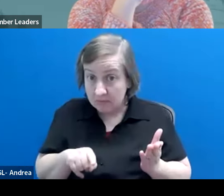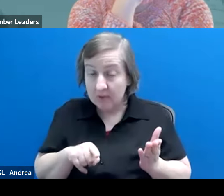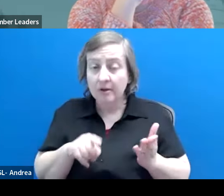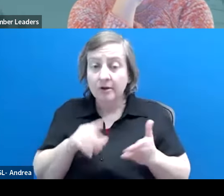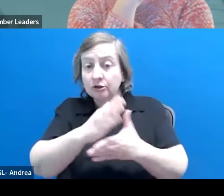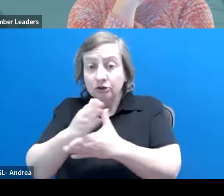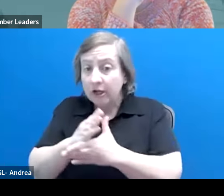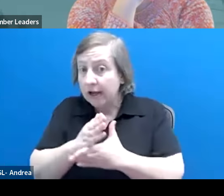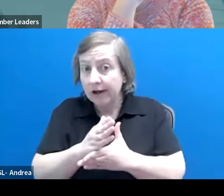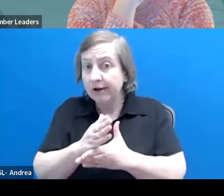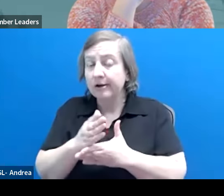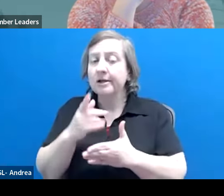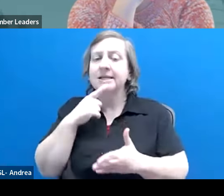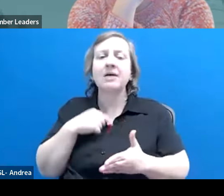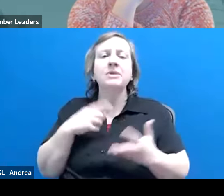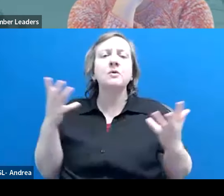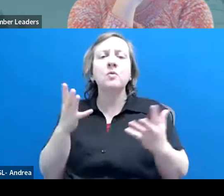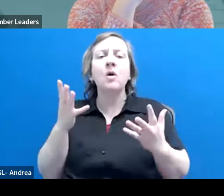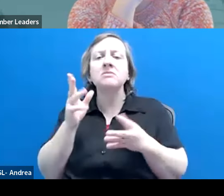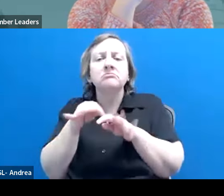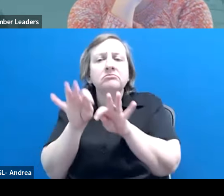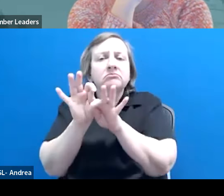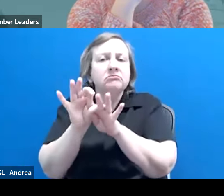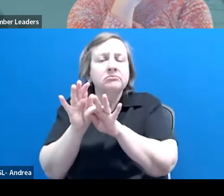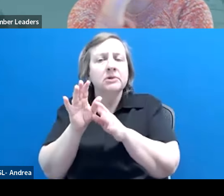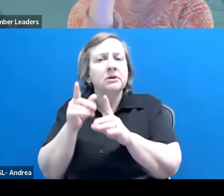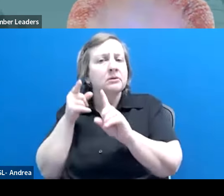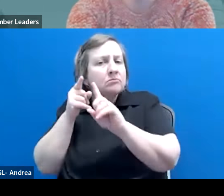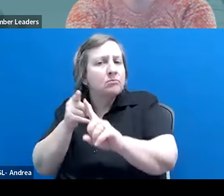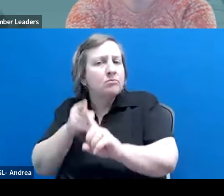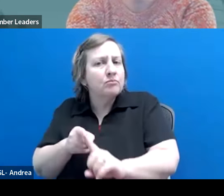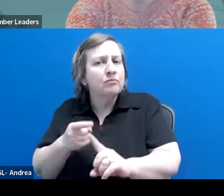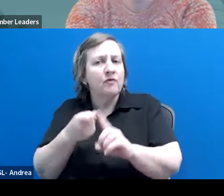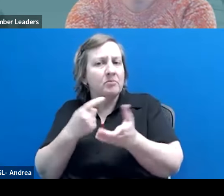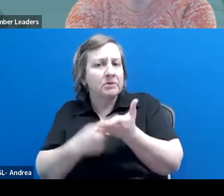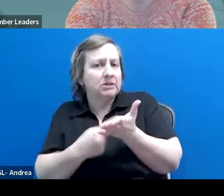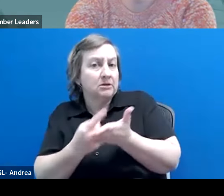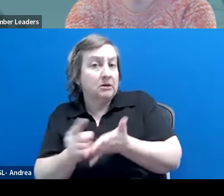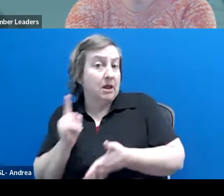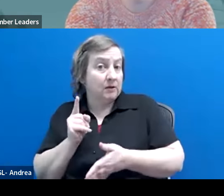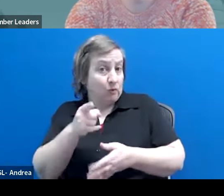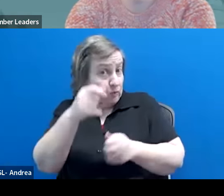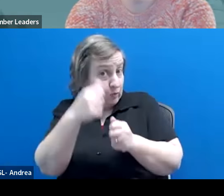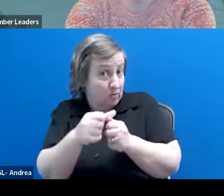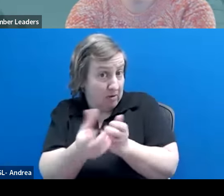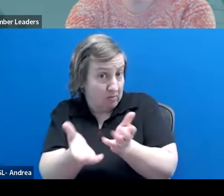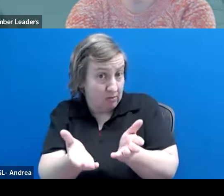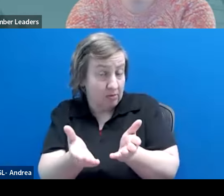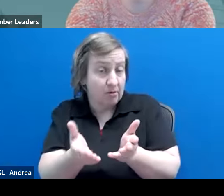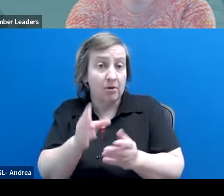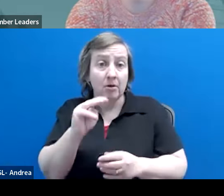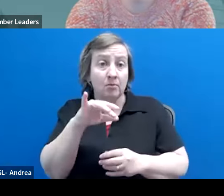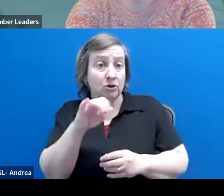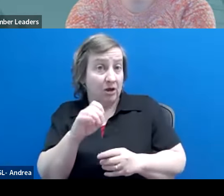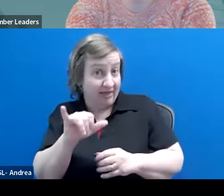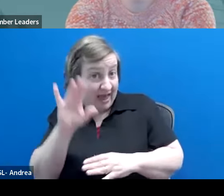share with me some of the key takeaways from those discussions we had last week that you remember. Michelle, I don't know if